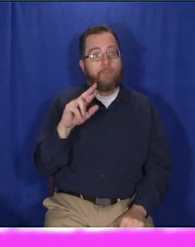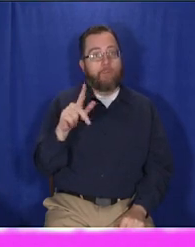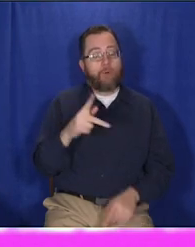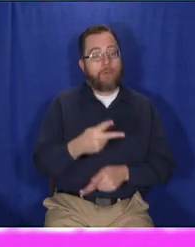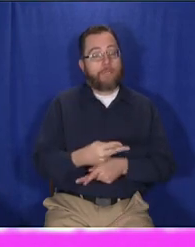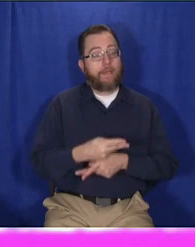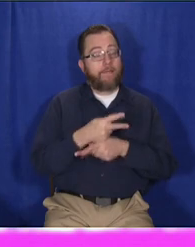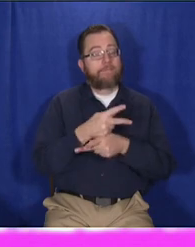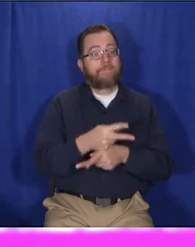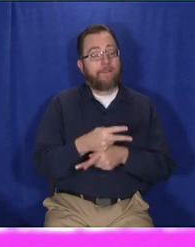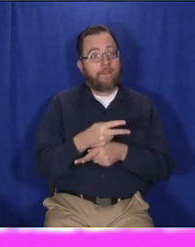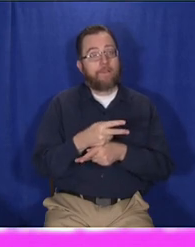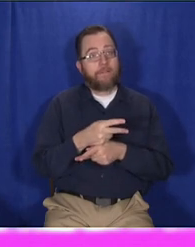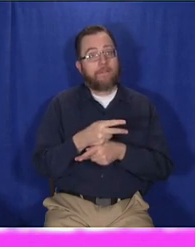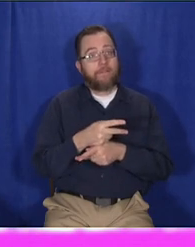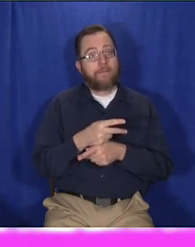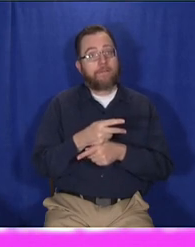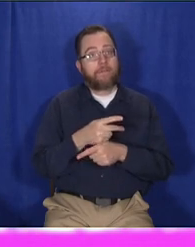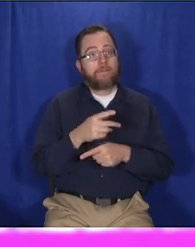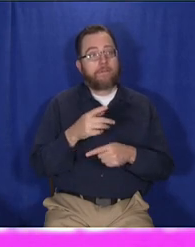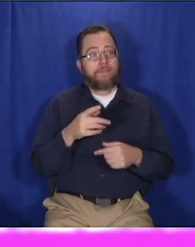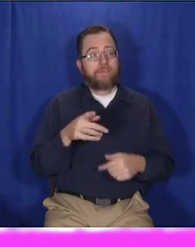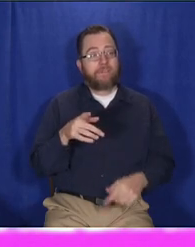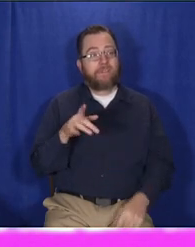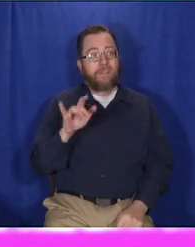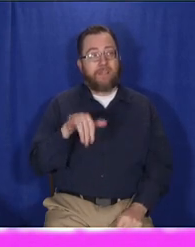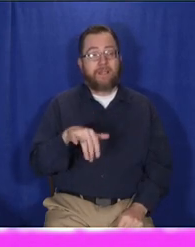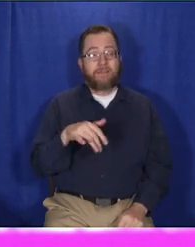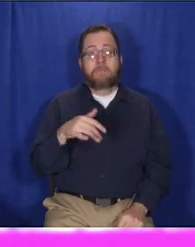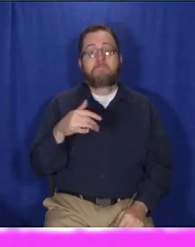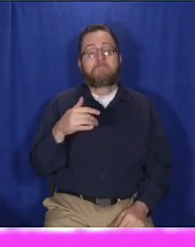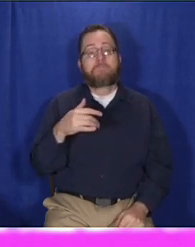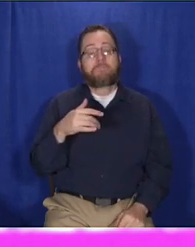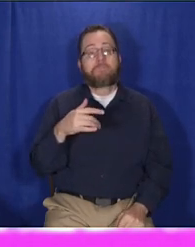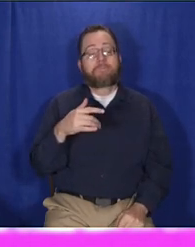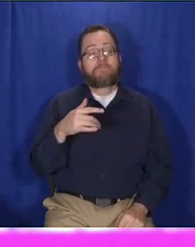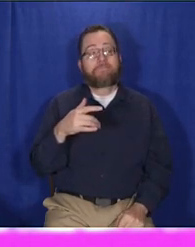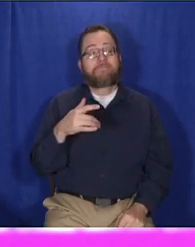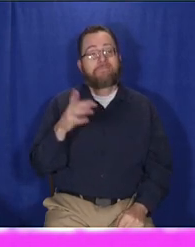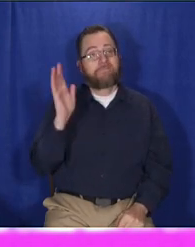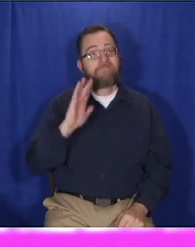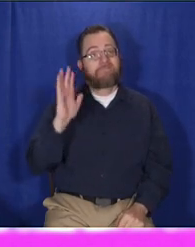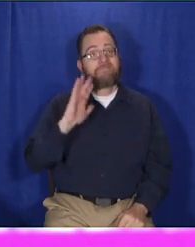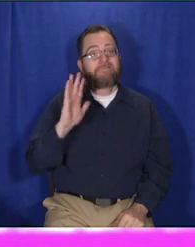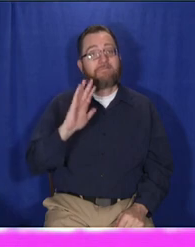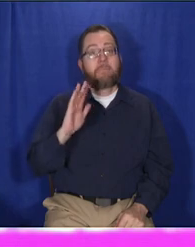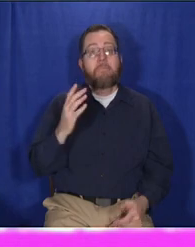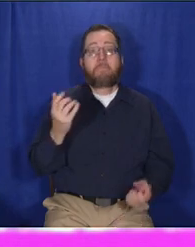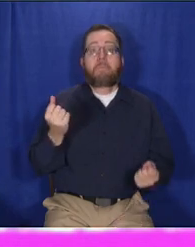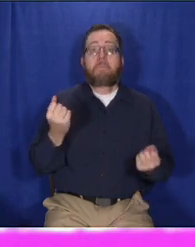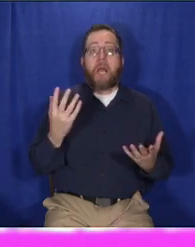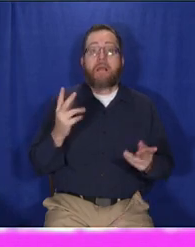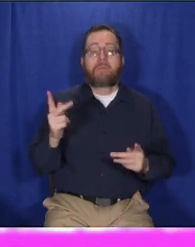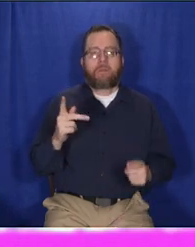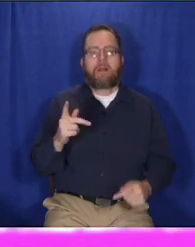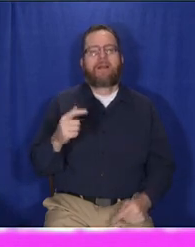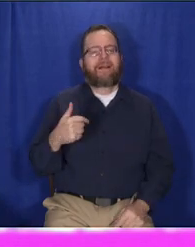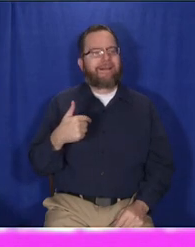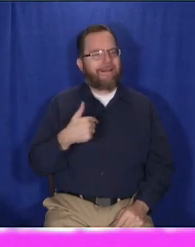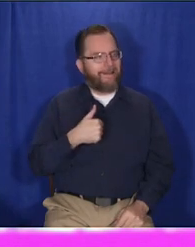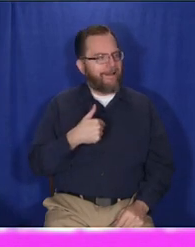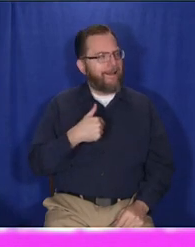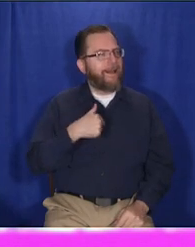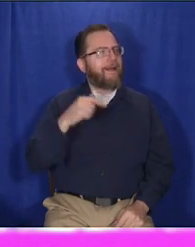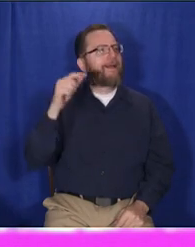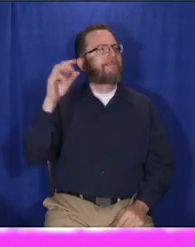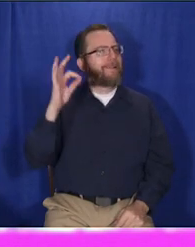is because just like today, there were a lot of con artists masquerading as preachers. They